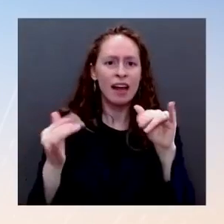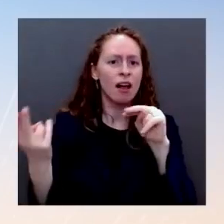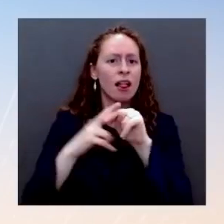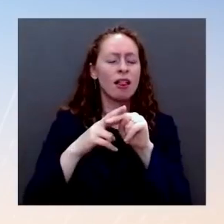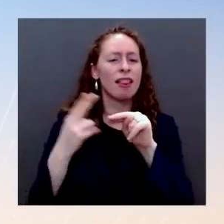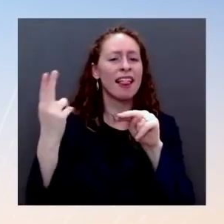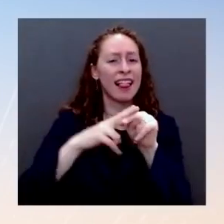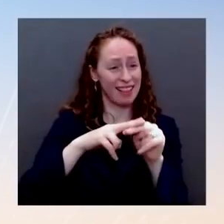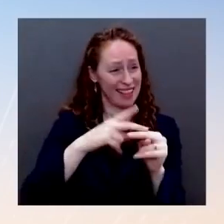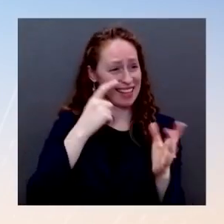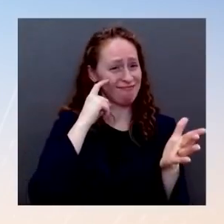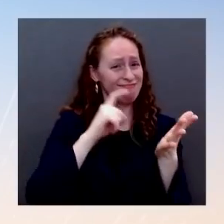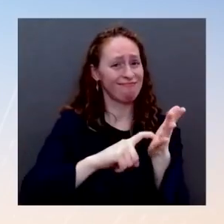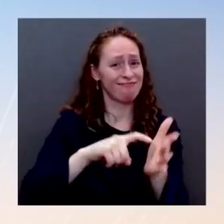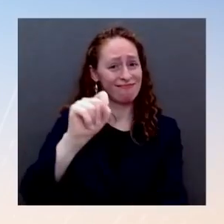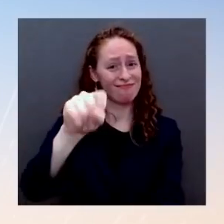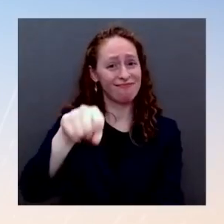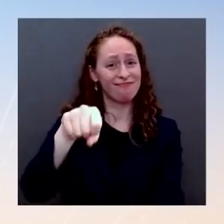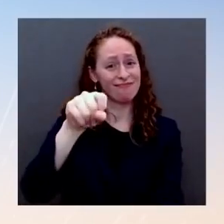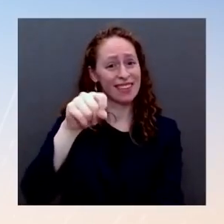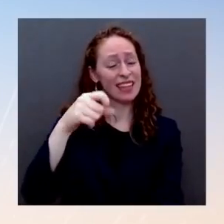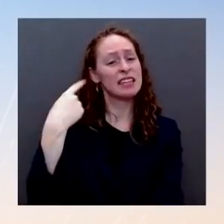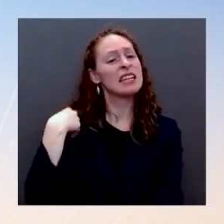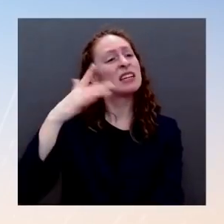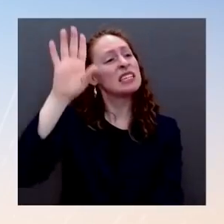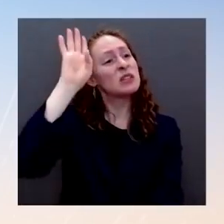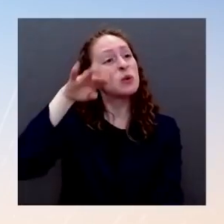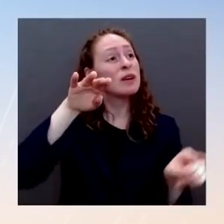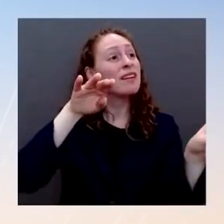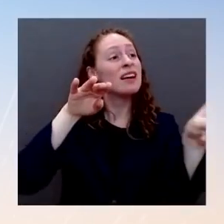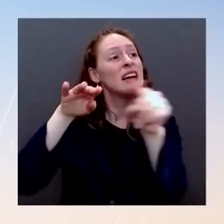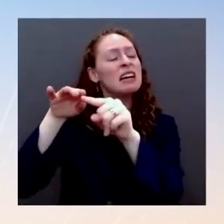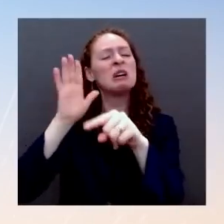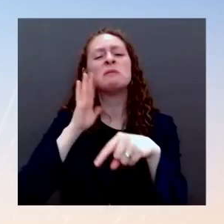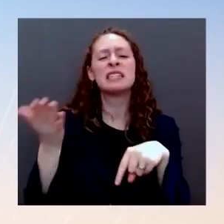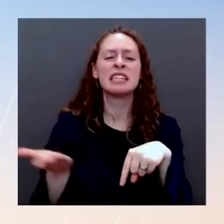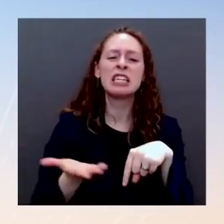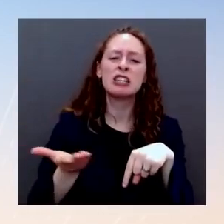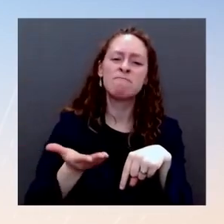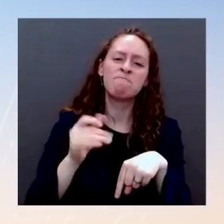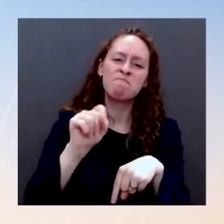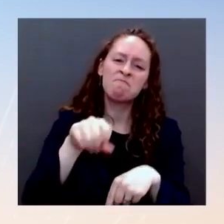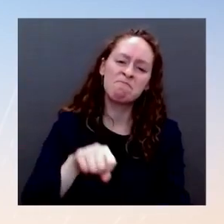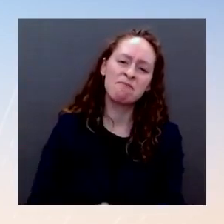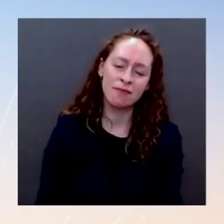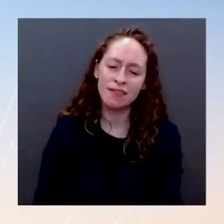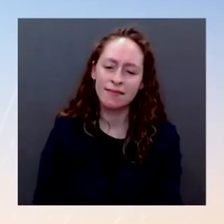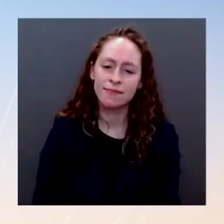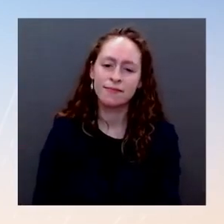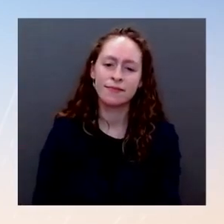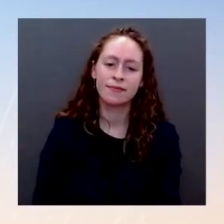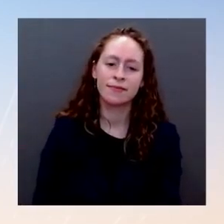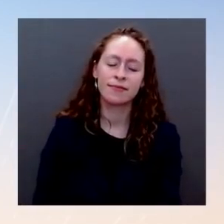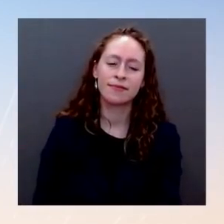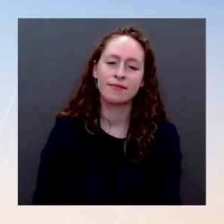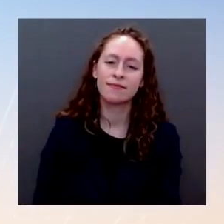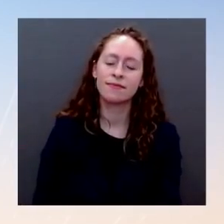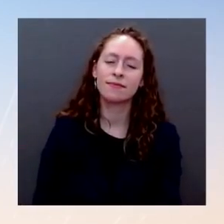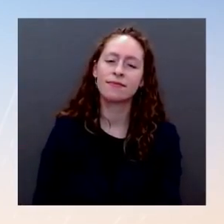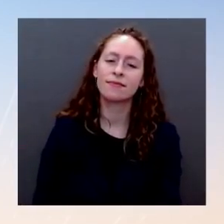and you kind of discussed this with Darlene, but Senator Durbin today suggested that Build Back Better is kind of taking a back burner